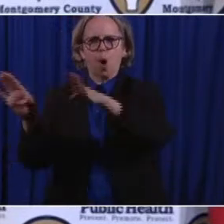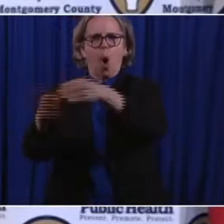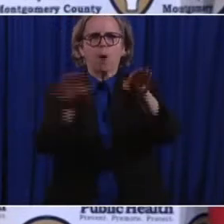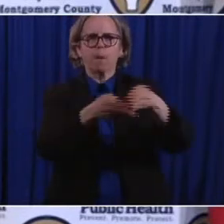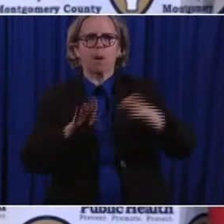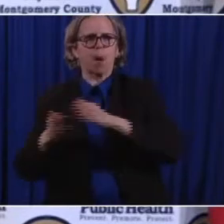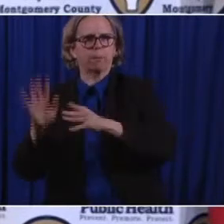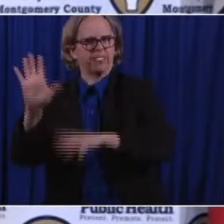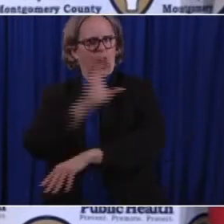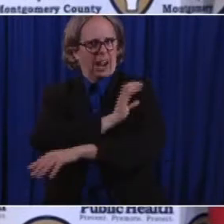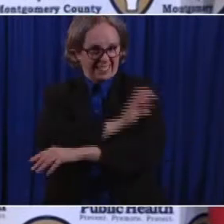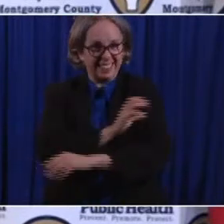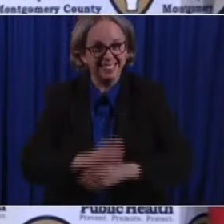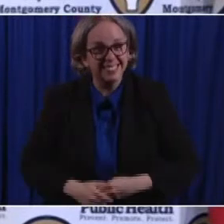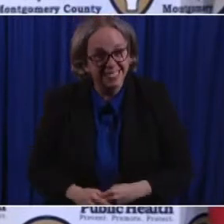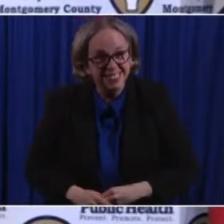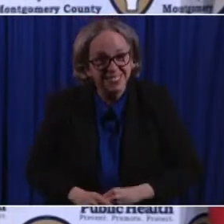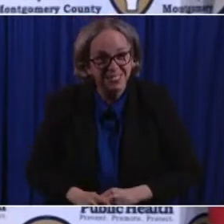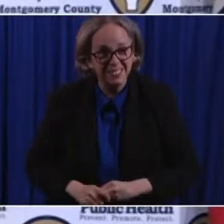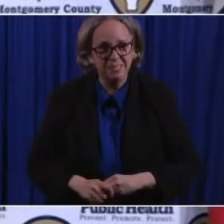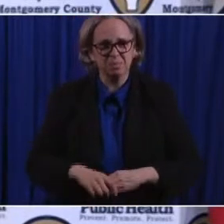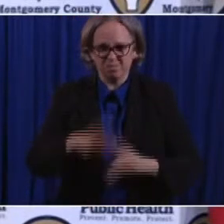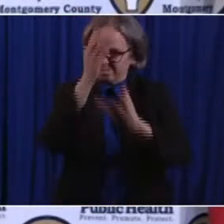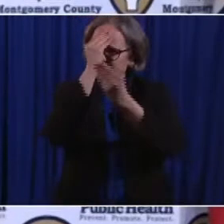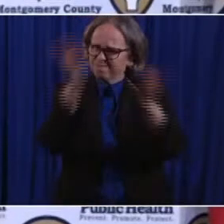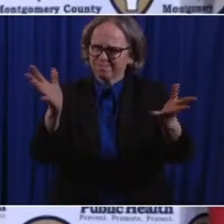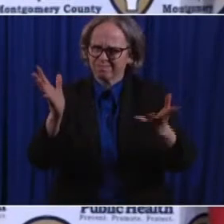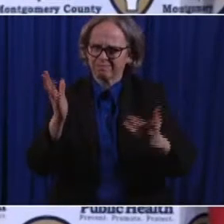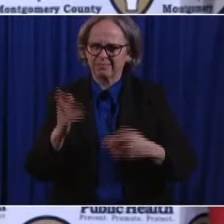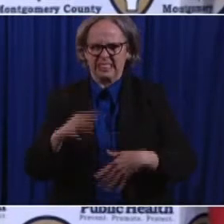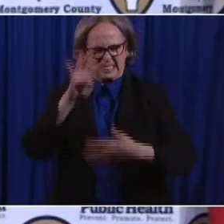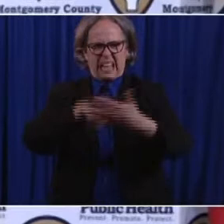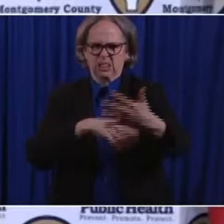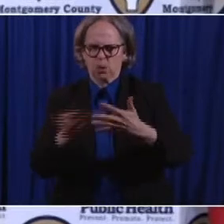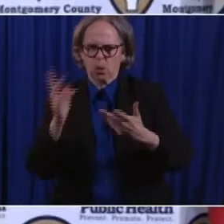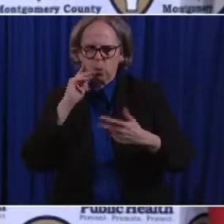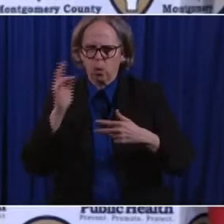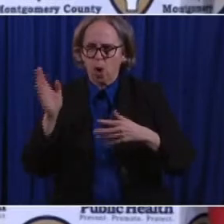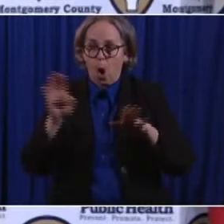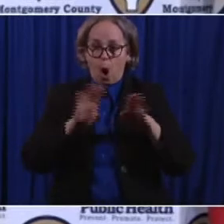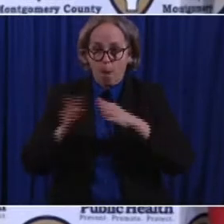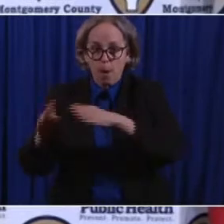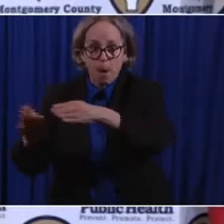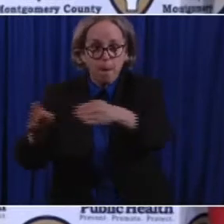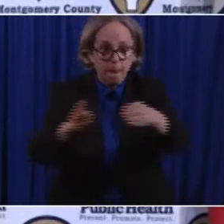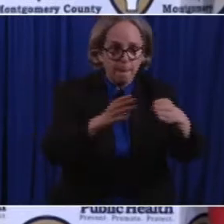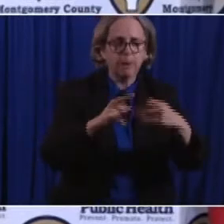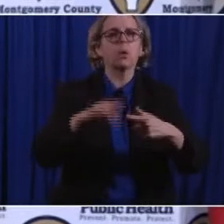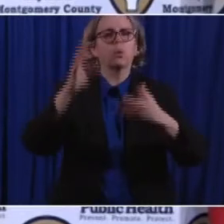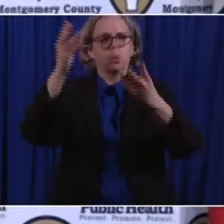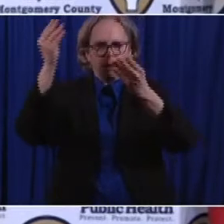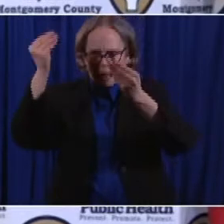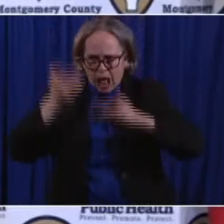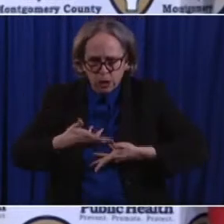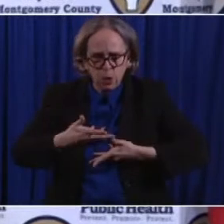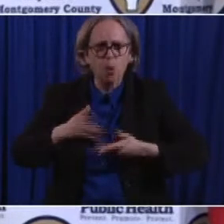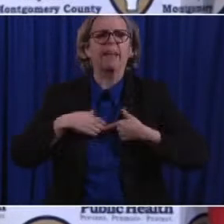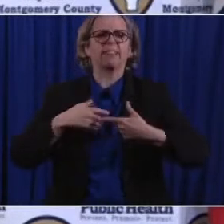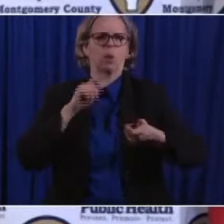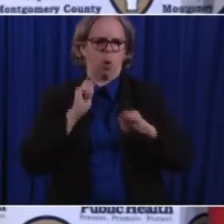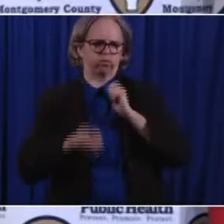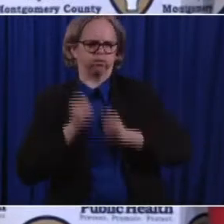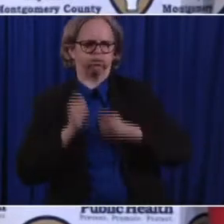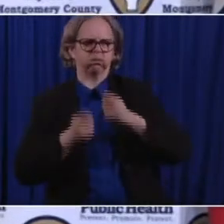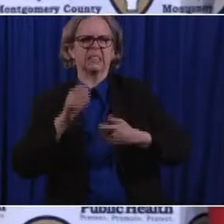sites, as they will vary based on the amount of vaccine that we get in Ohio each week. We have to make that adjustment every single